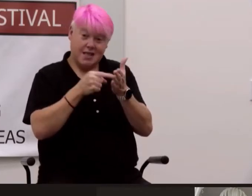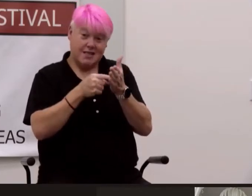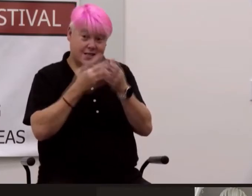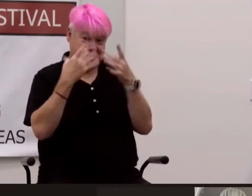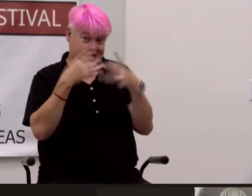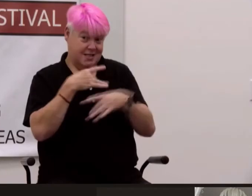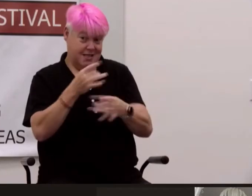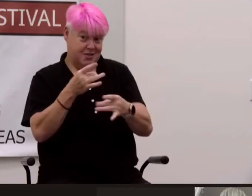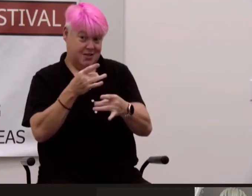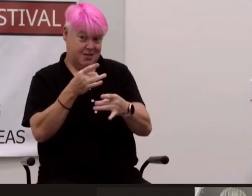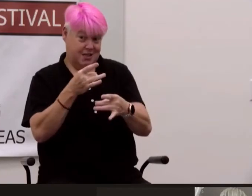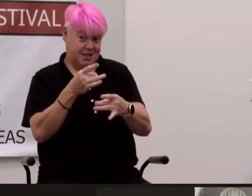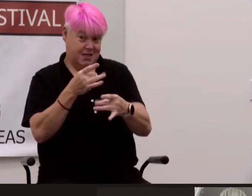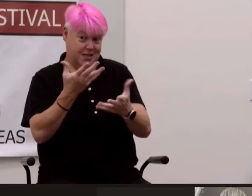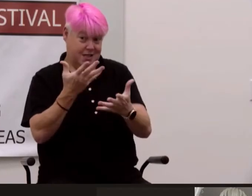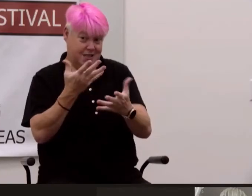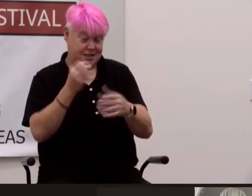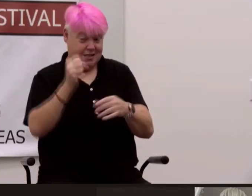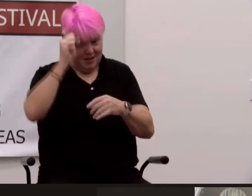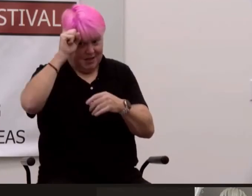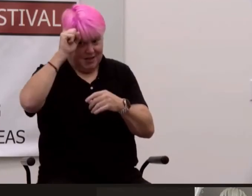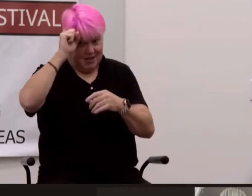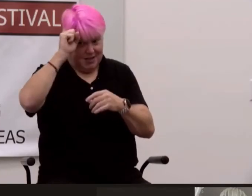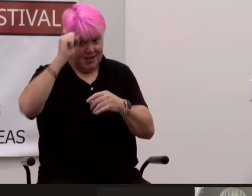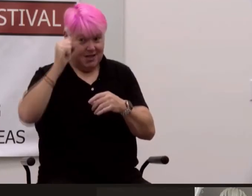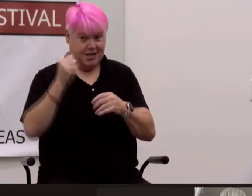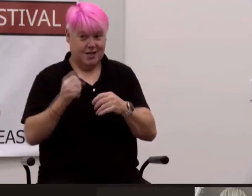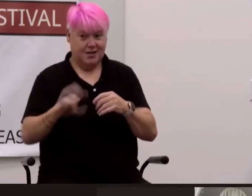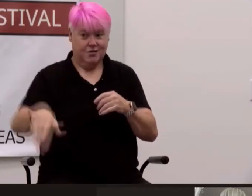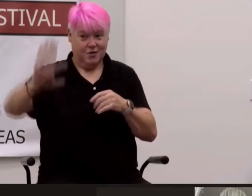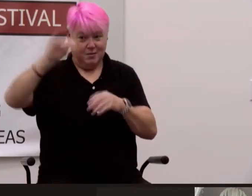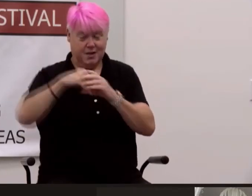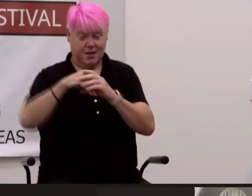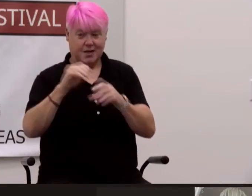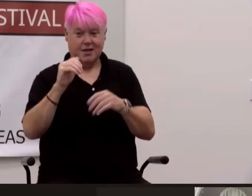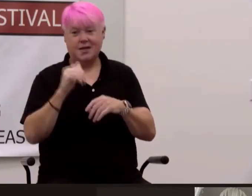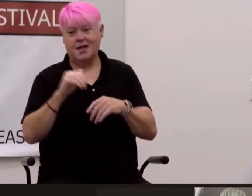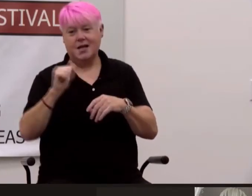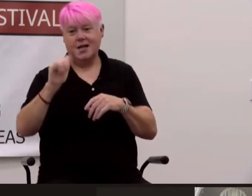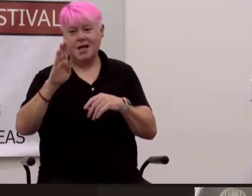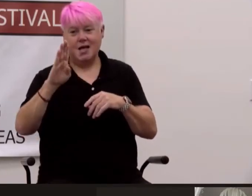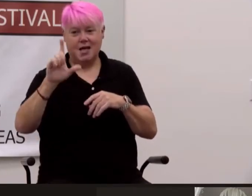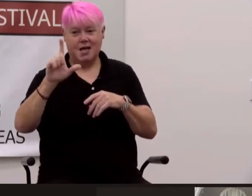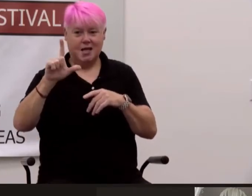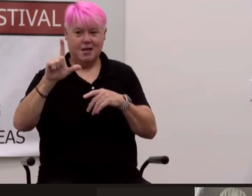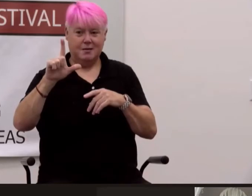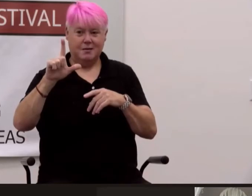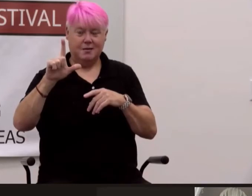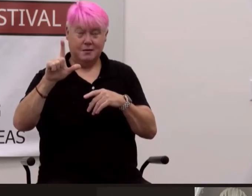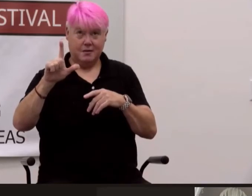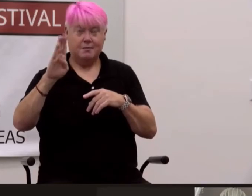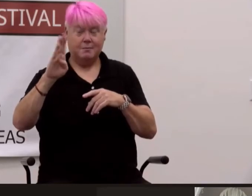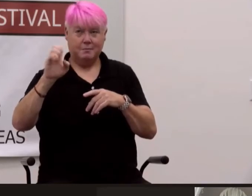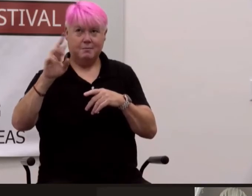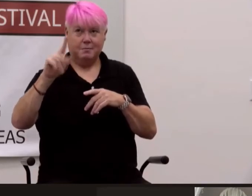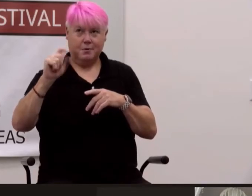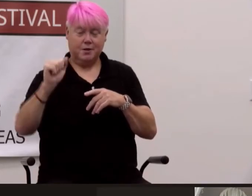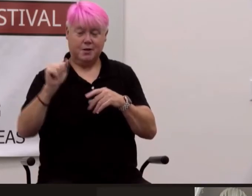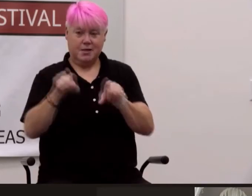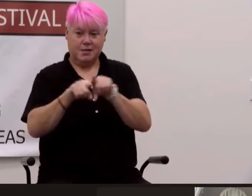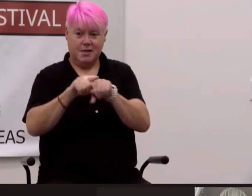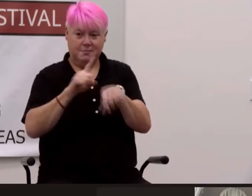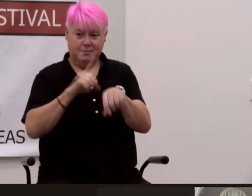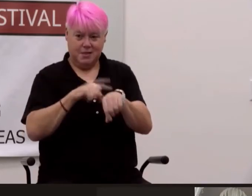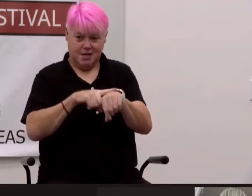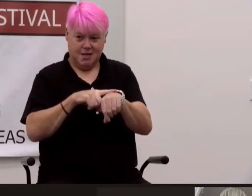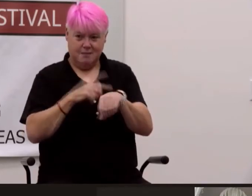know this. So Shane and I, we grew up in Alberta at the same time. We're kind of the same age. 2 different realities,